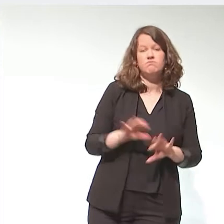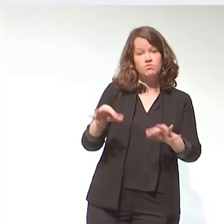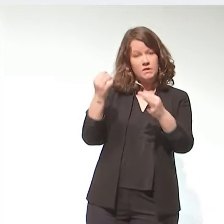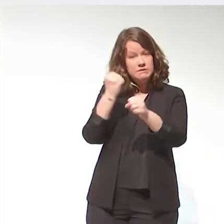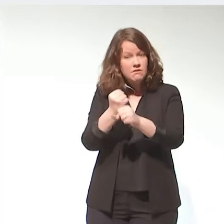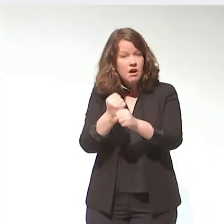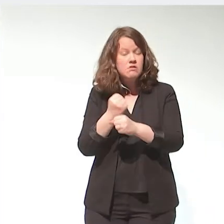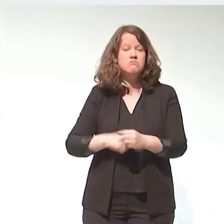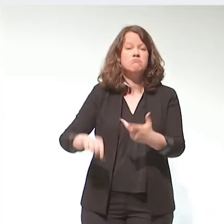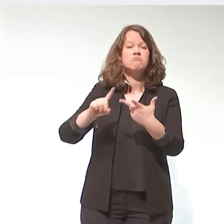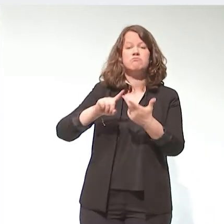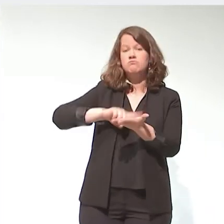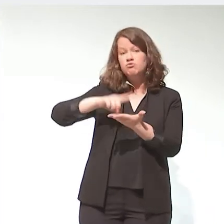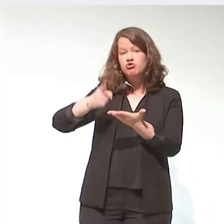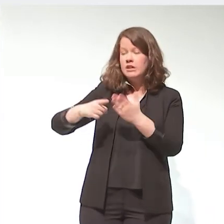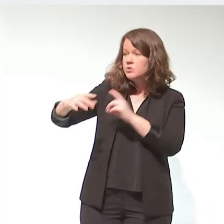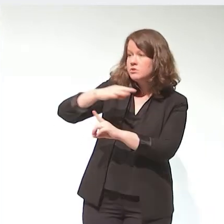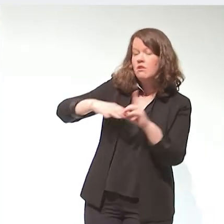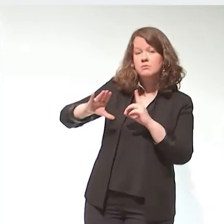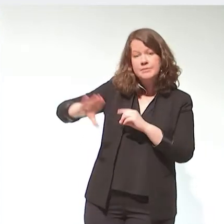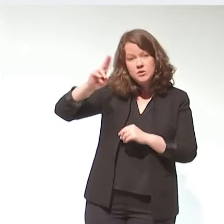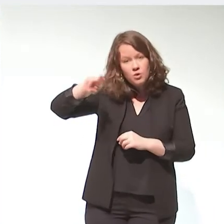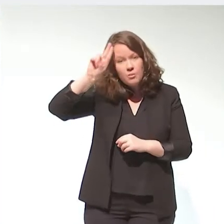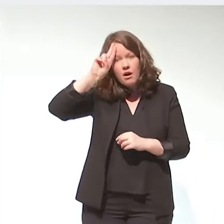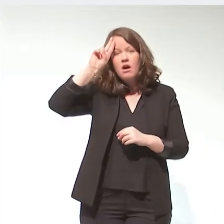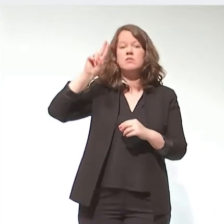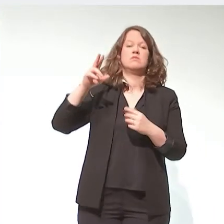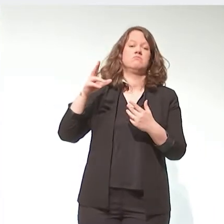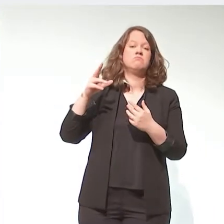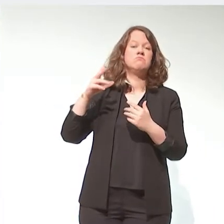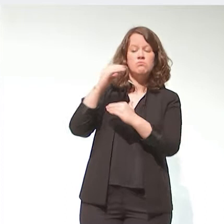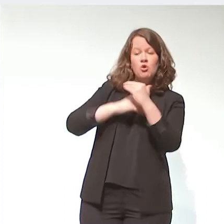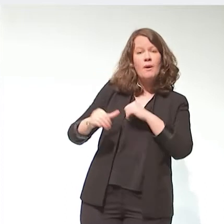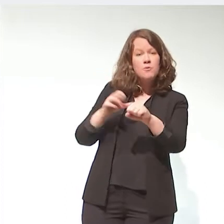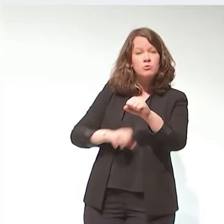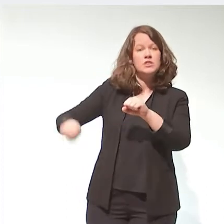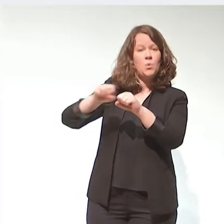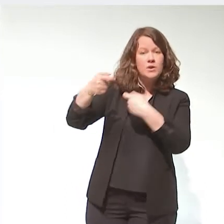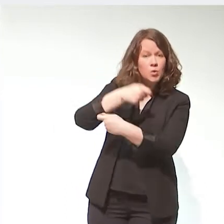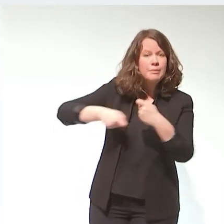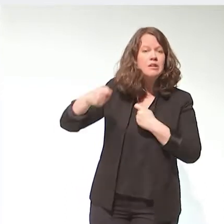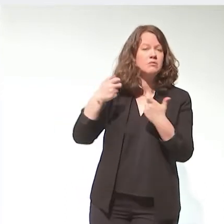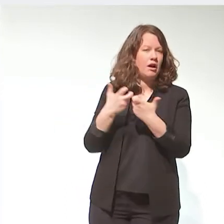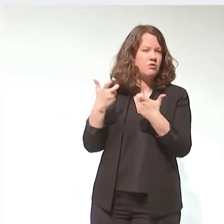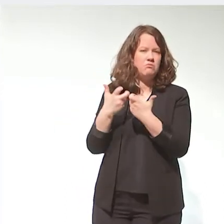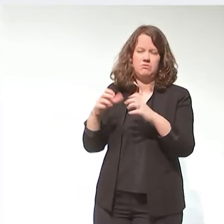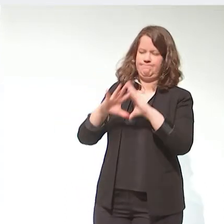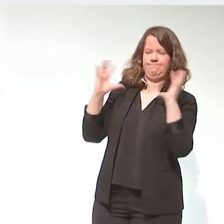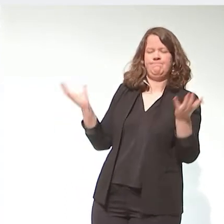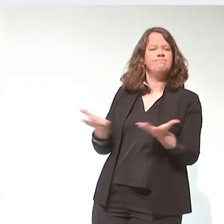about inclusive education, employment, social funds, resilience mechanism,